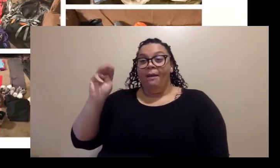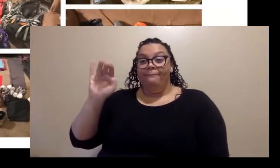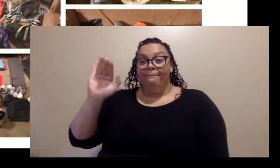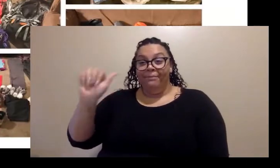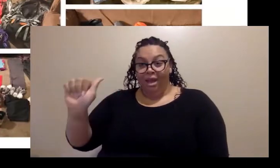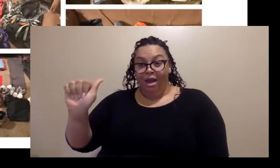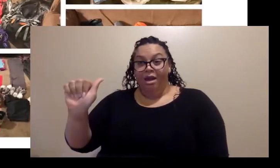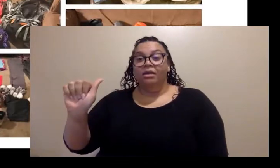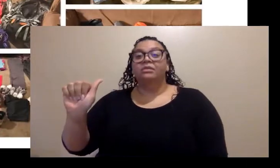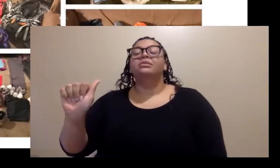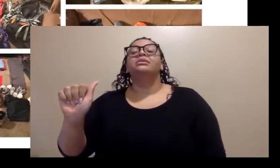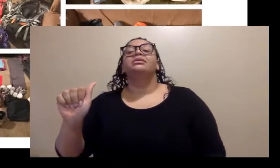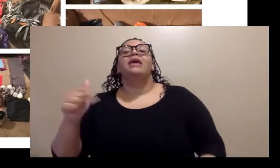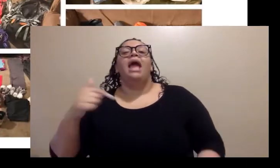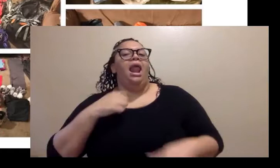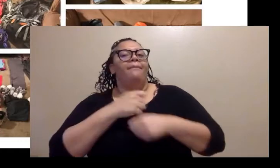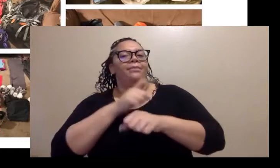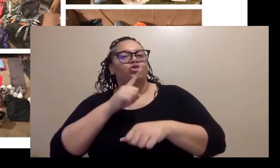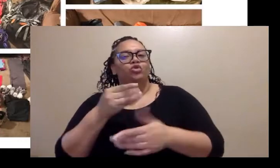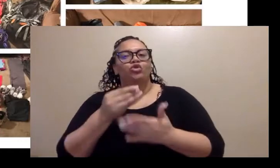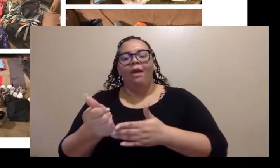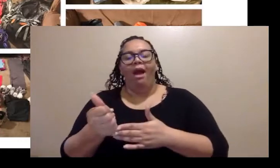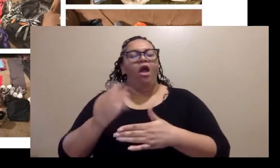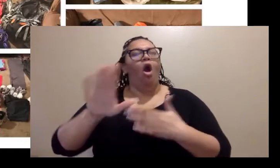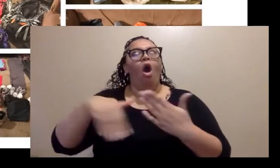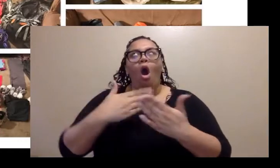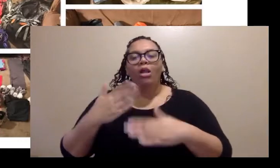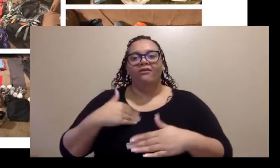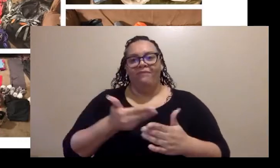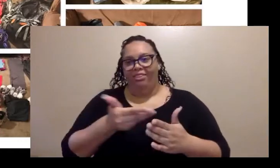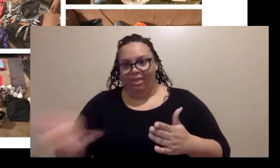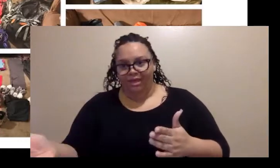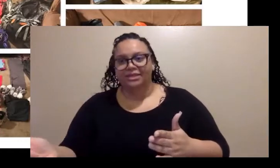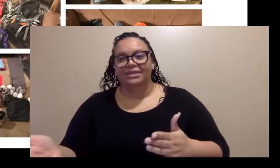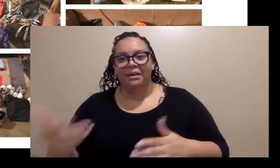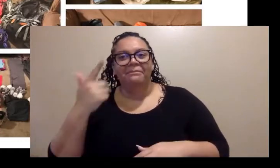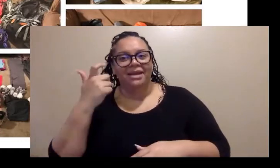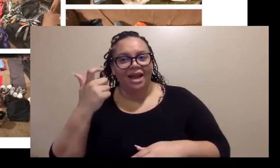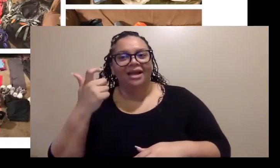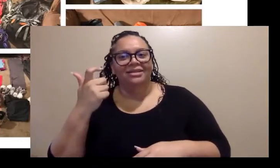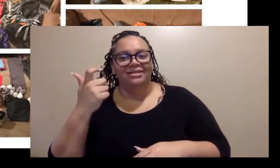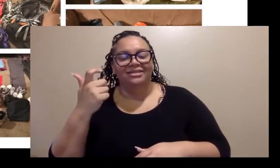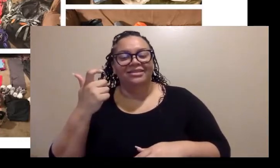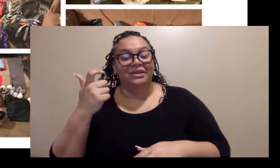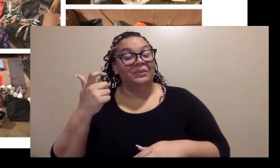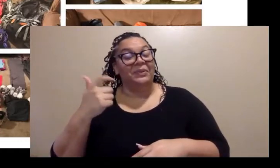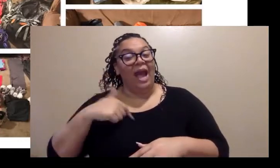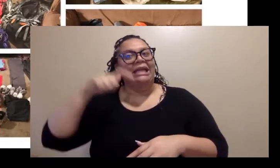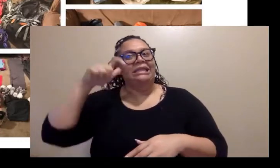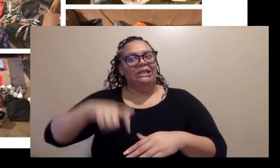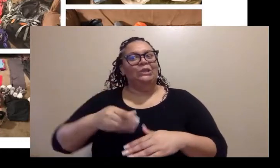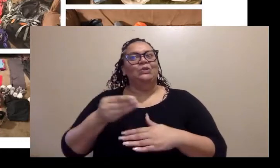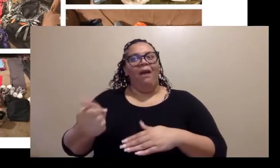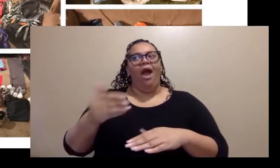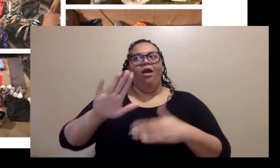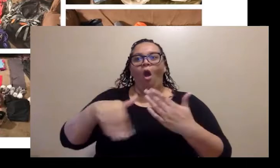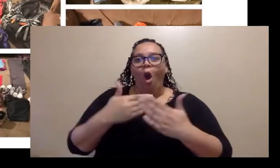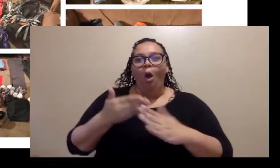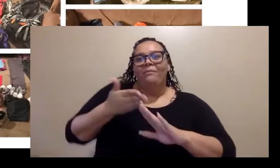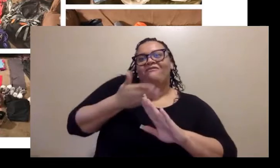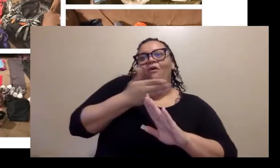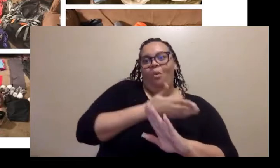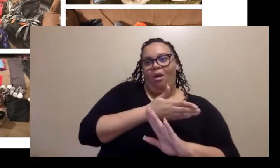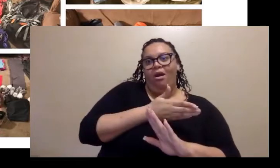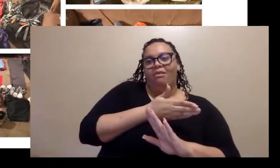buy all of my gear, because I knew that I needed to get all of my gear prior, because I knew I was gonna